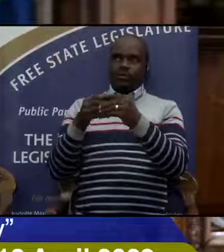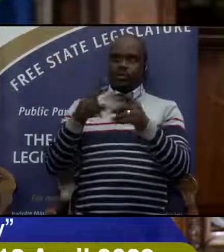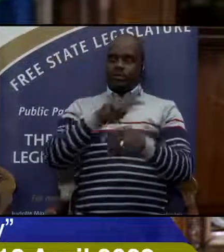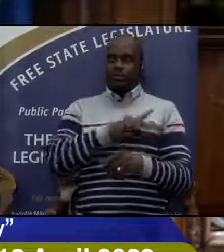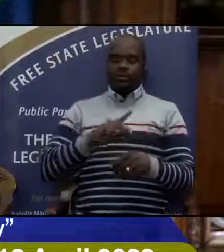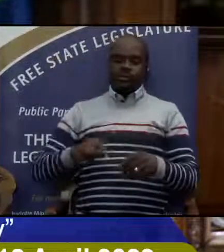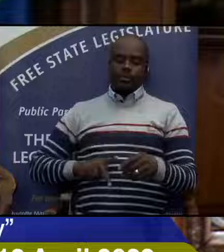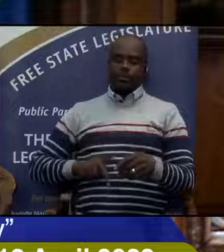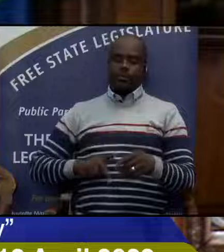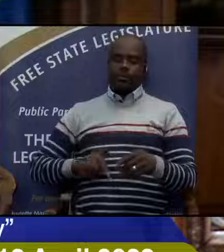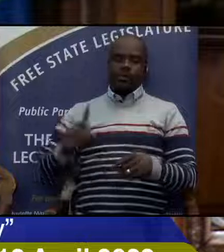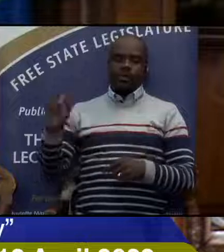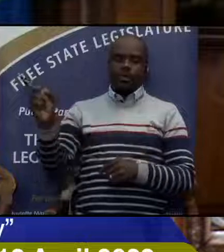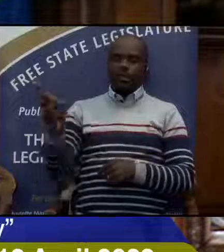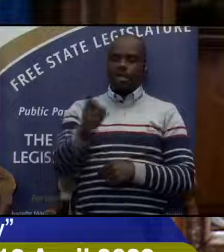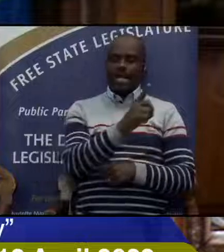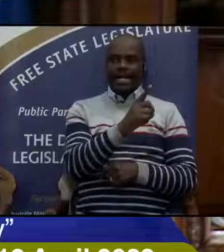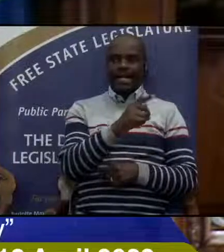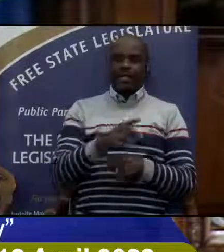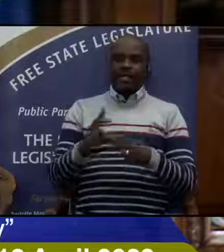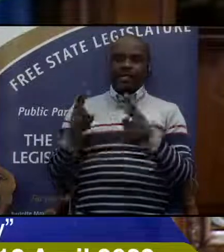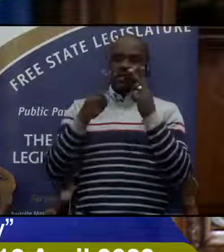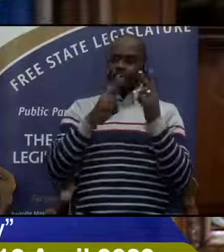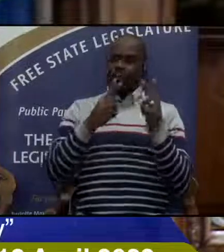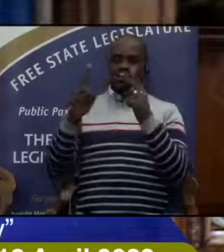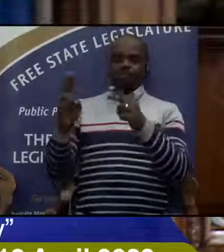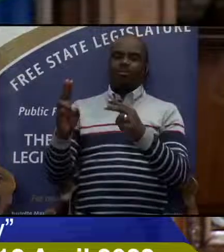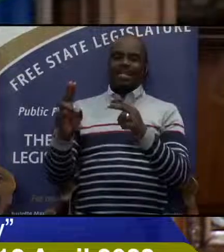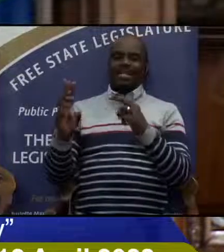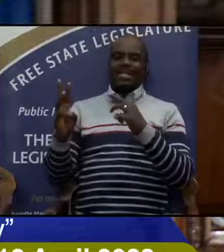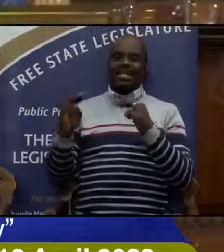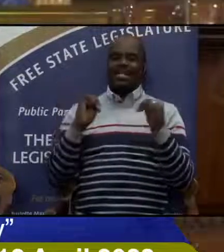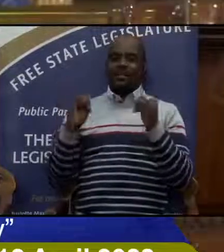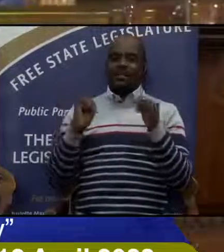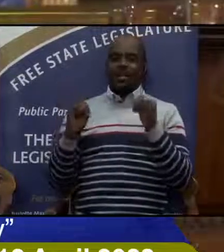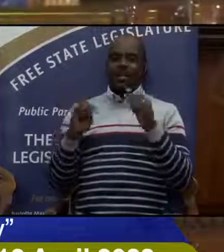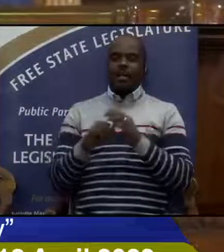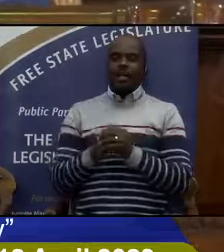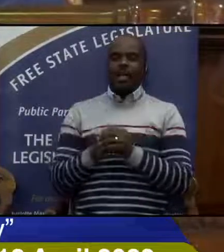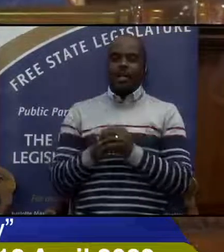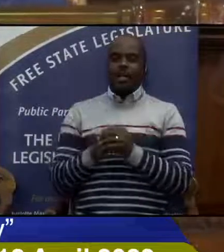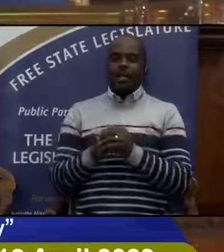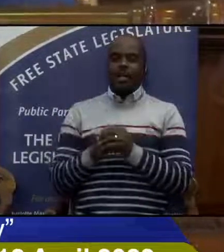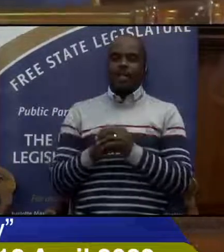members, mayors, speakers and councillors, Salga leadership,